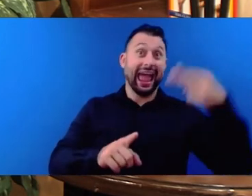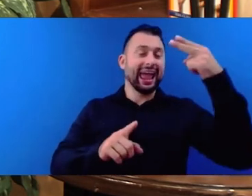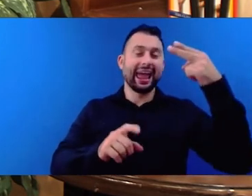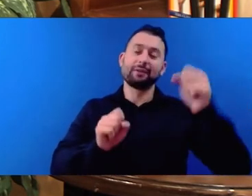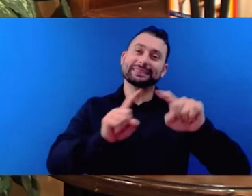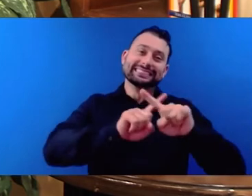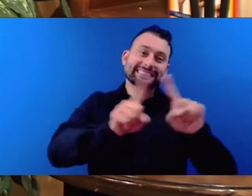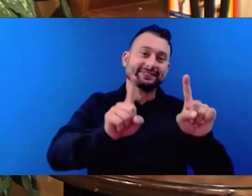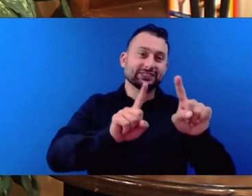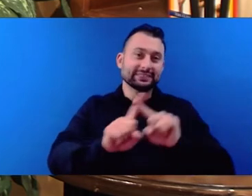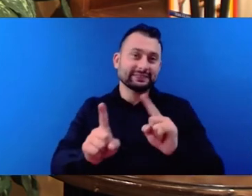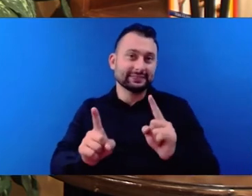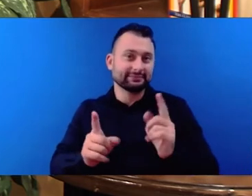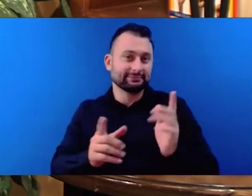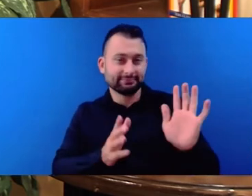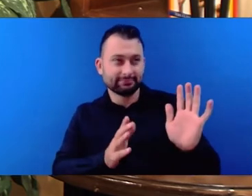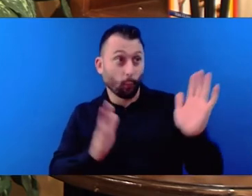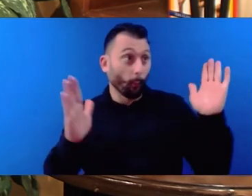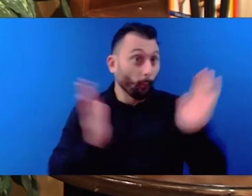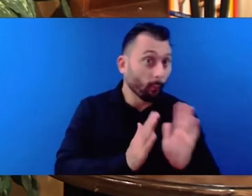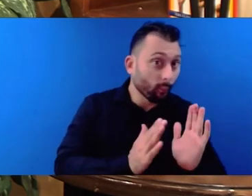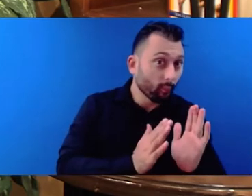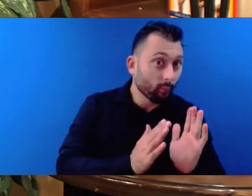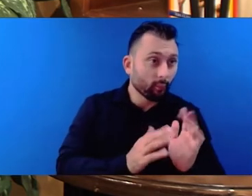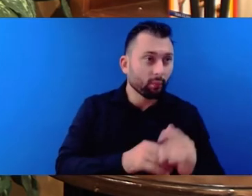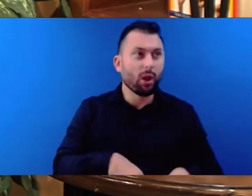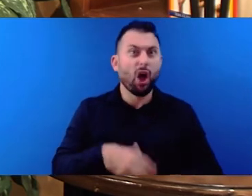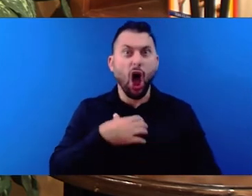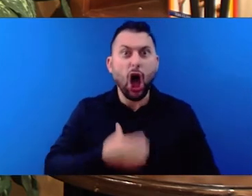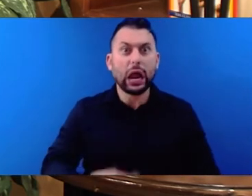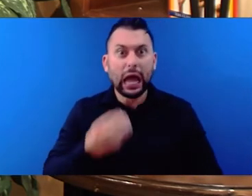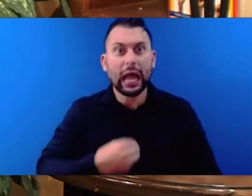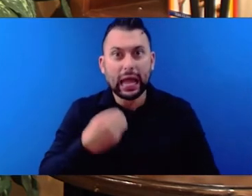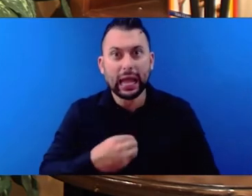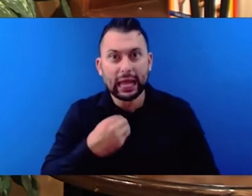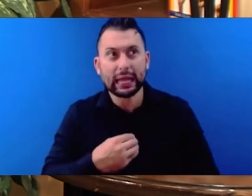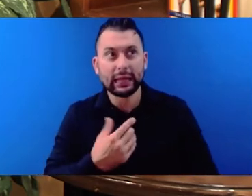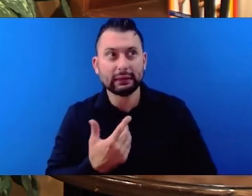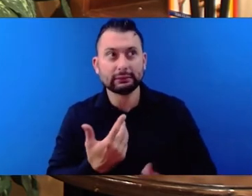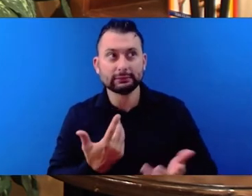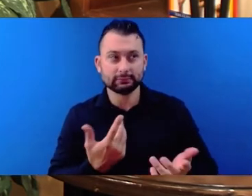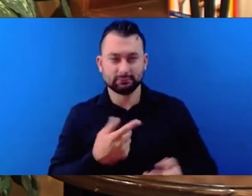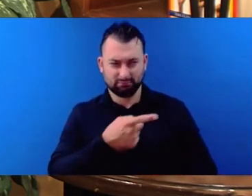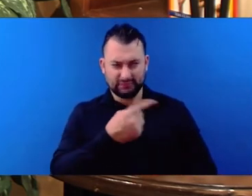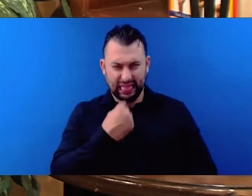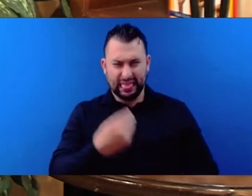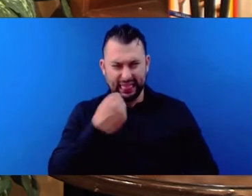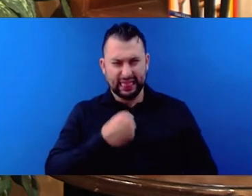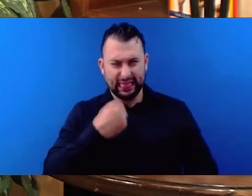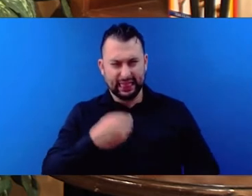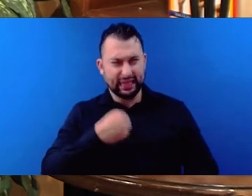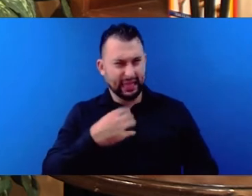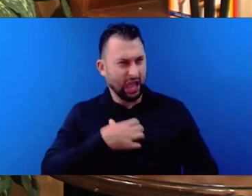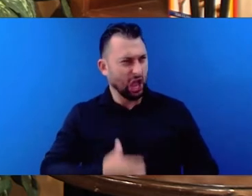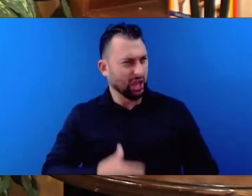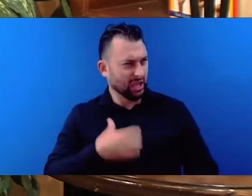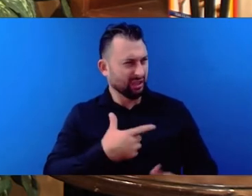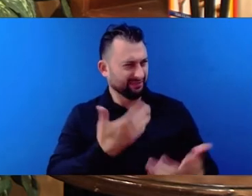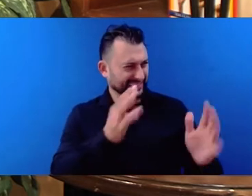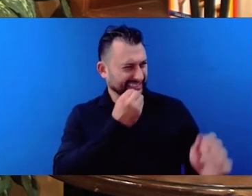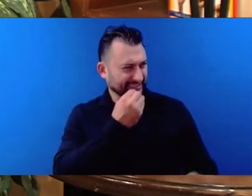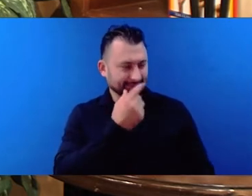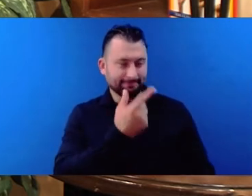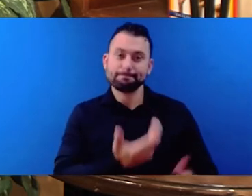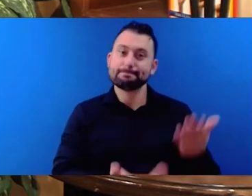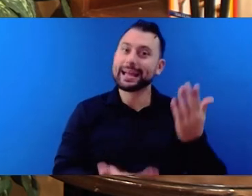be looking for diabetes? There's a couple other things that we can see along the way, but those are some of the biggest symptoms of blood